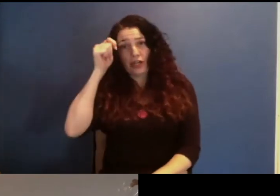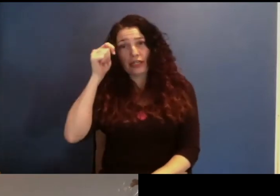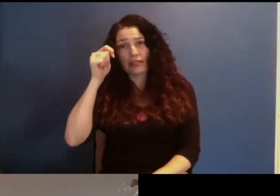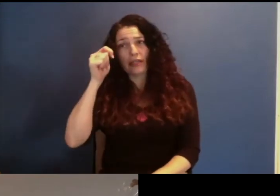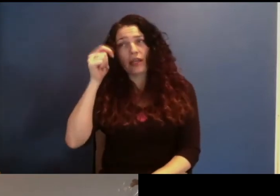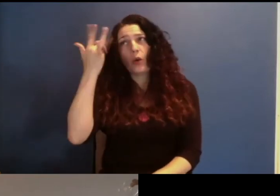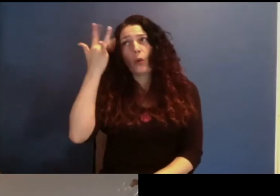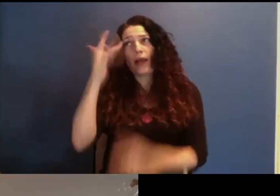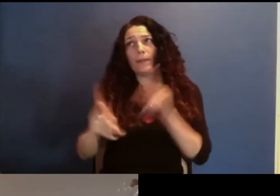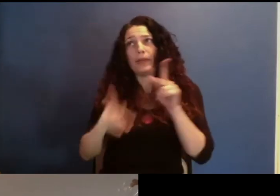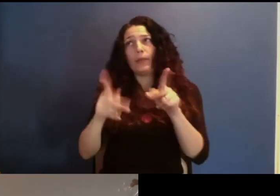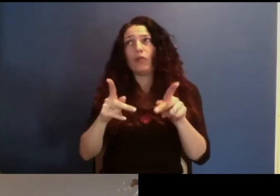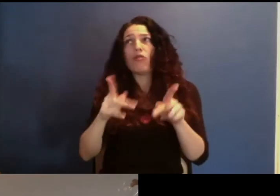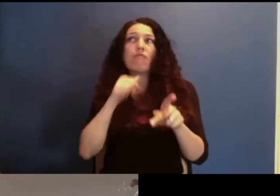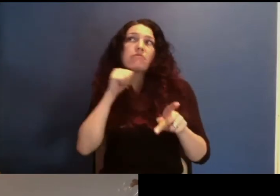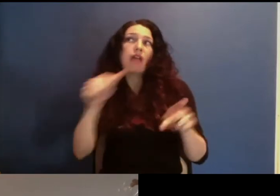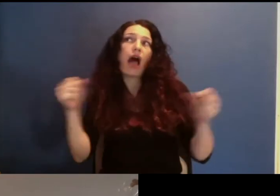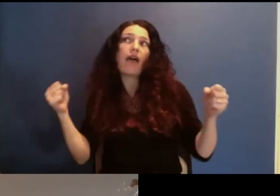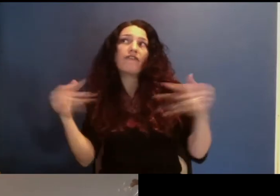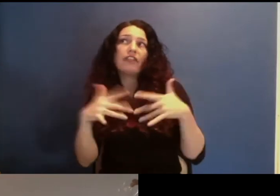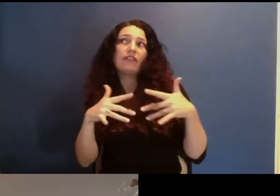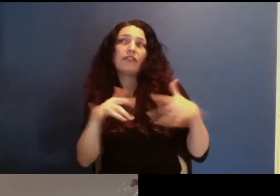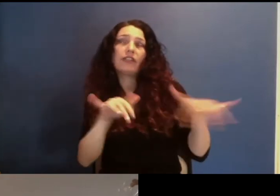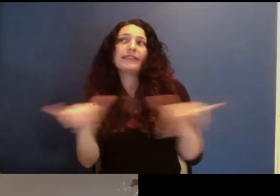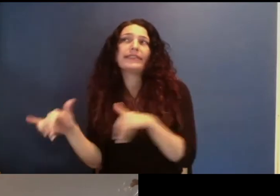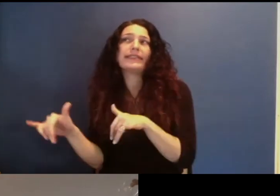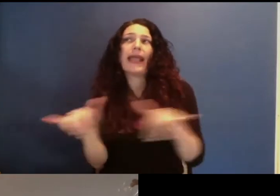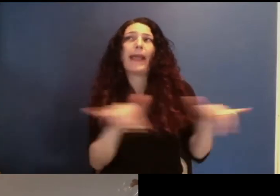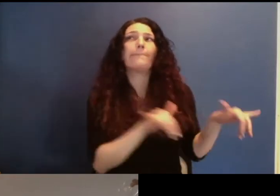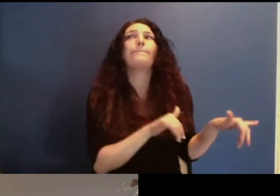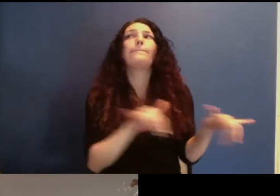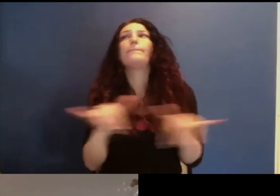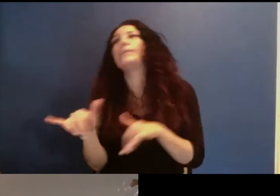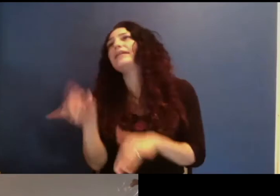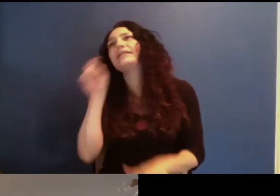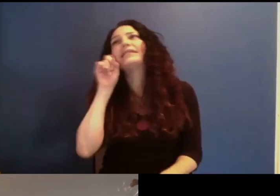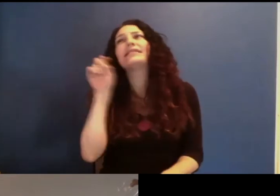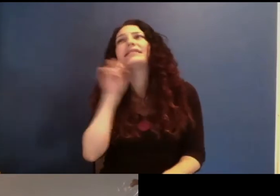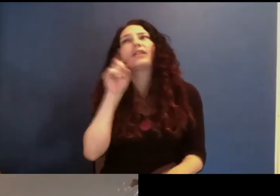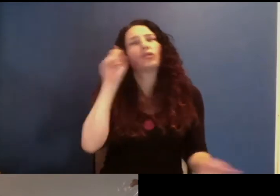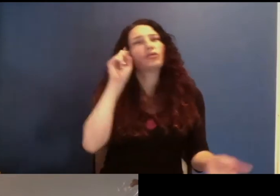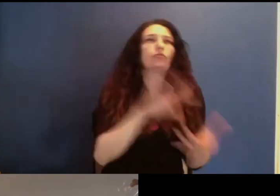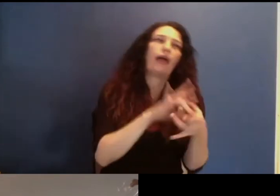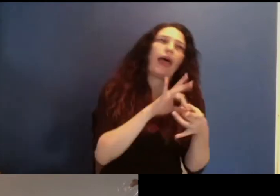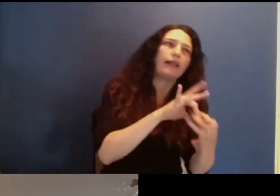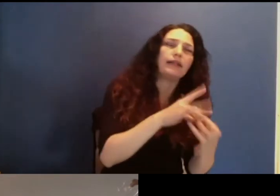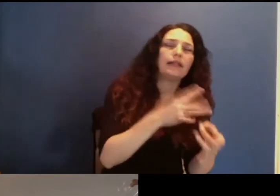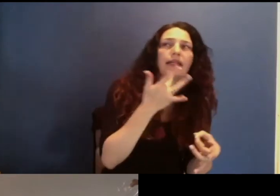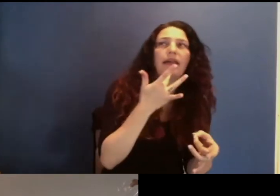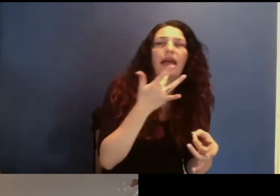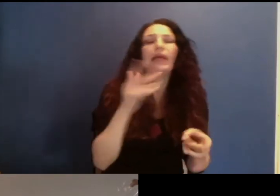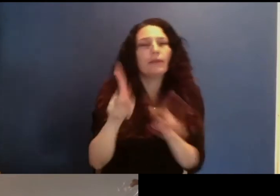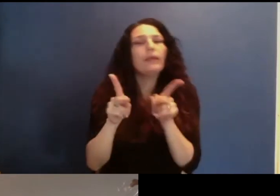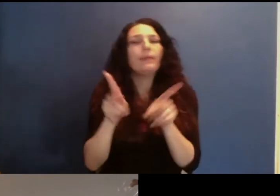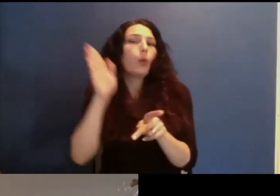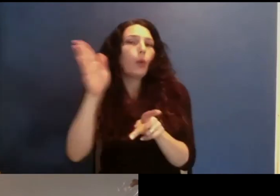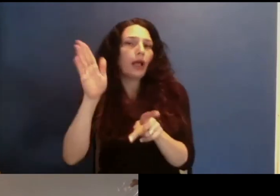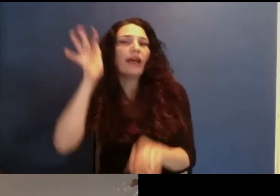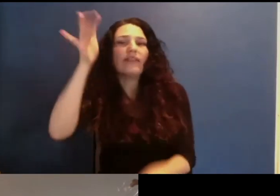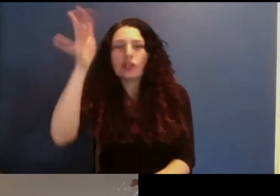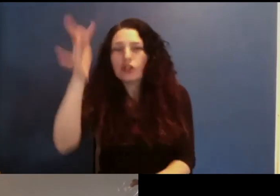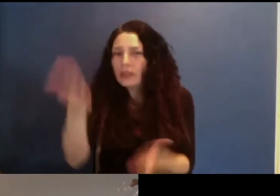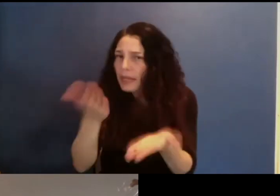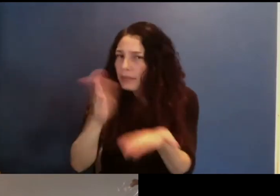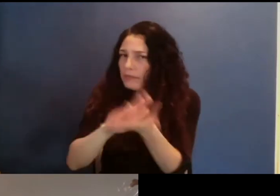think that a lot of people are going to end up disabled, whether that's through old age or illness or something like